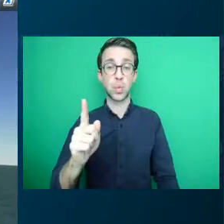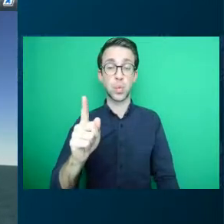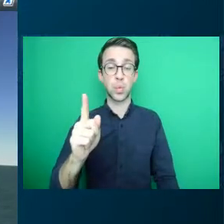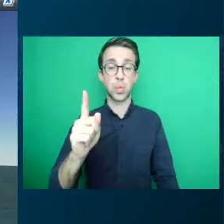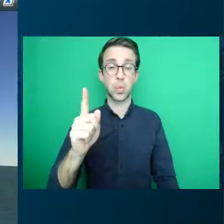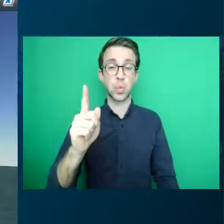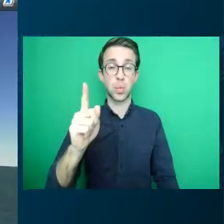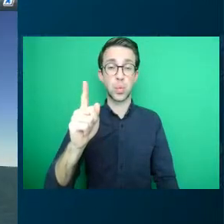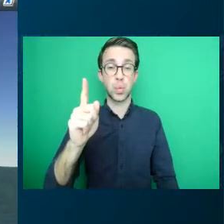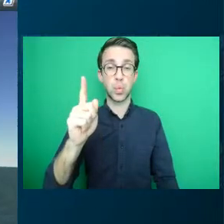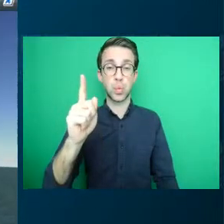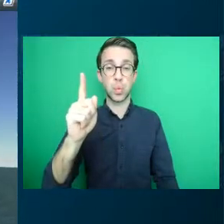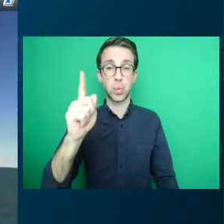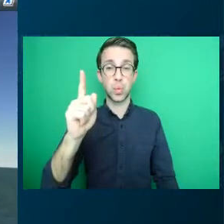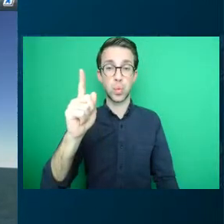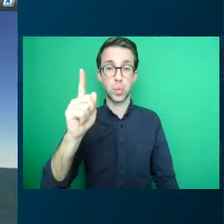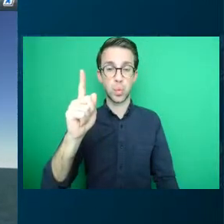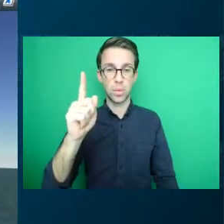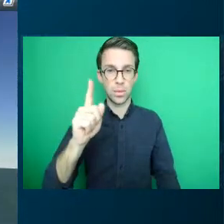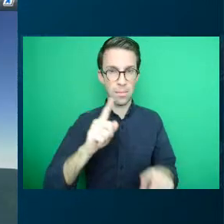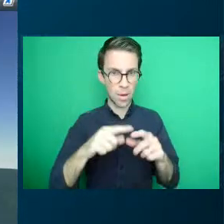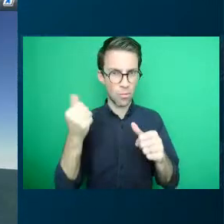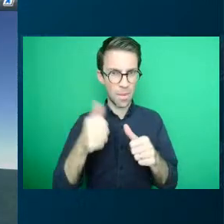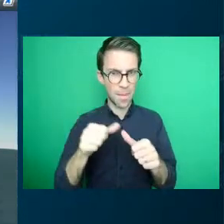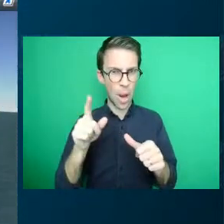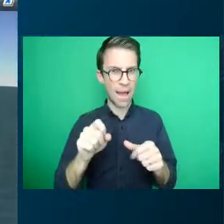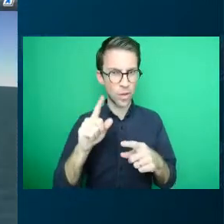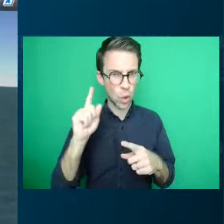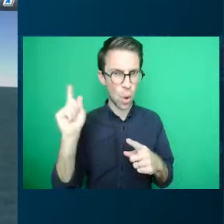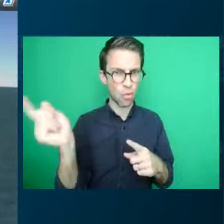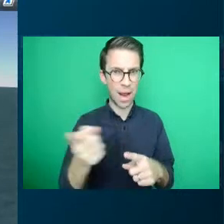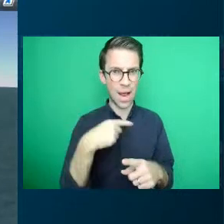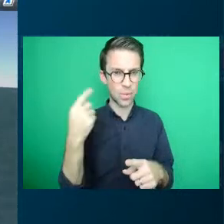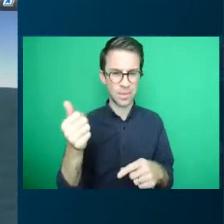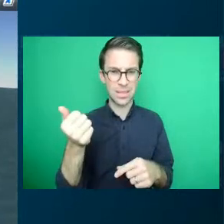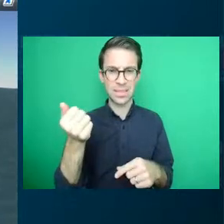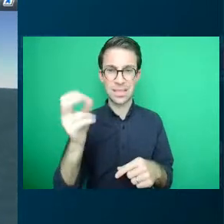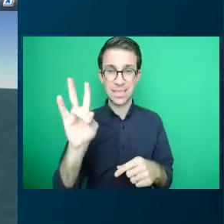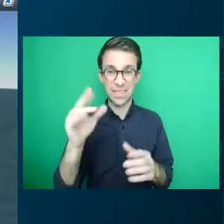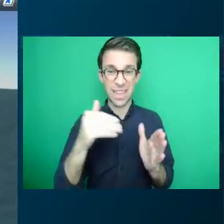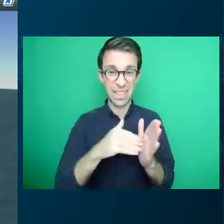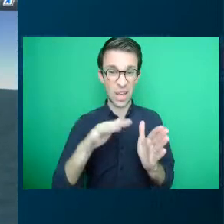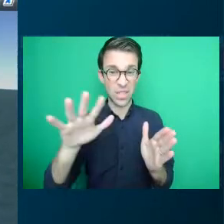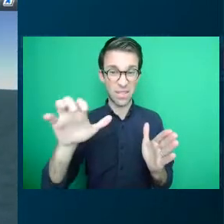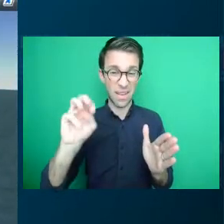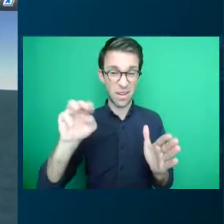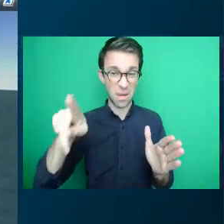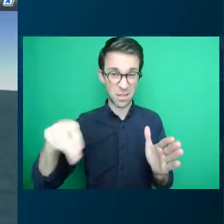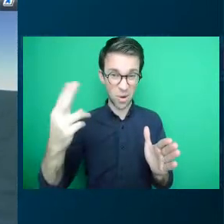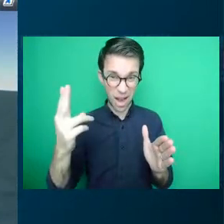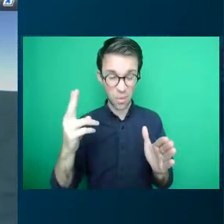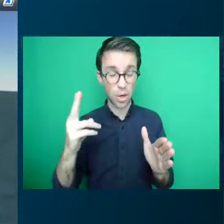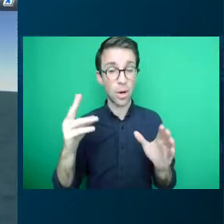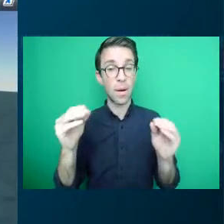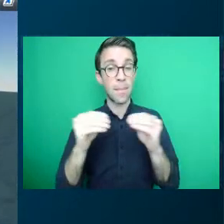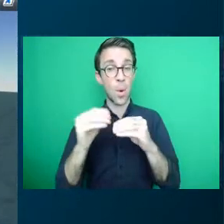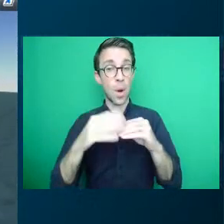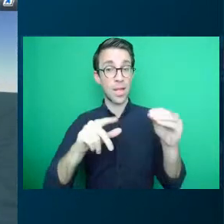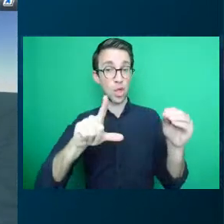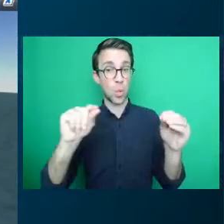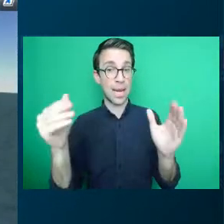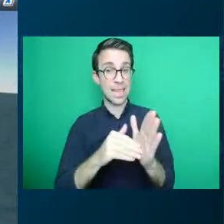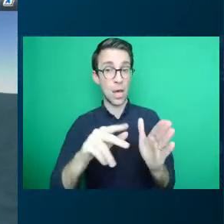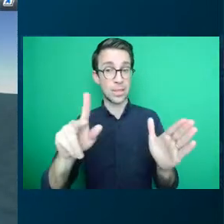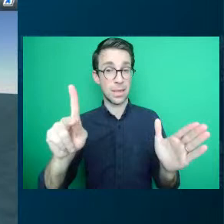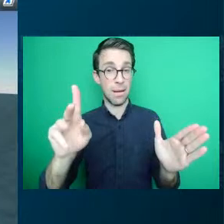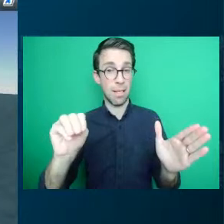altitude. It's also about going around the planet. You got to be going 17,500 miles per hour, over 20,000 kilometers per hour